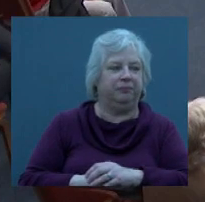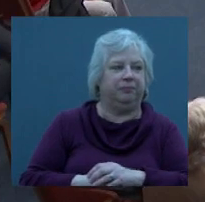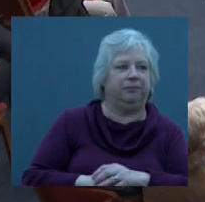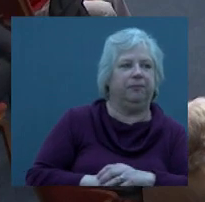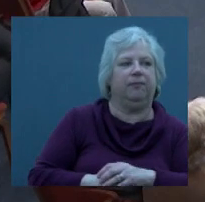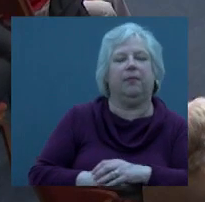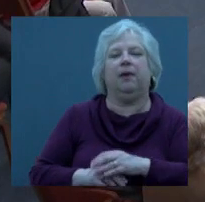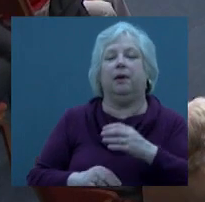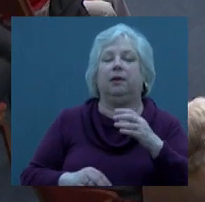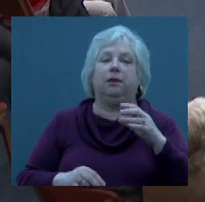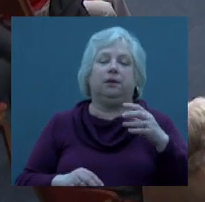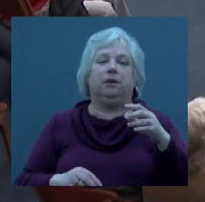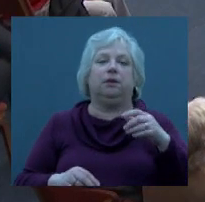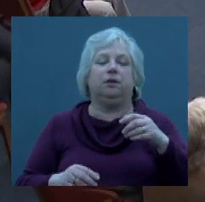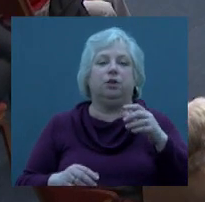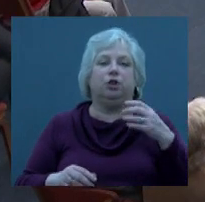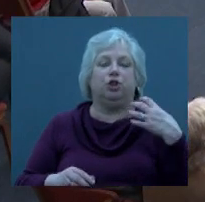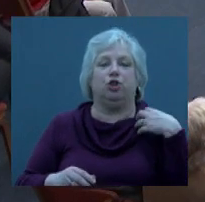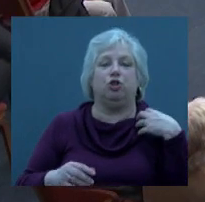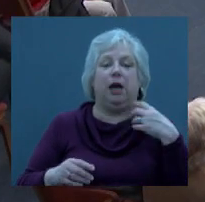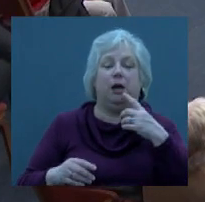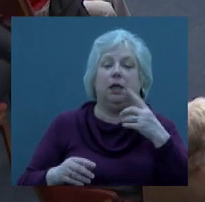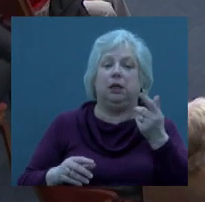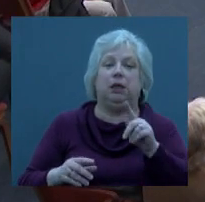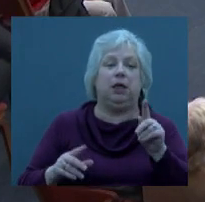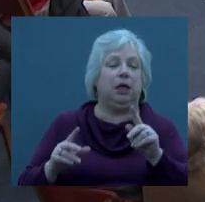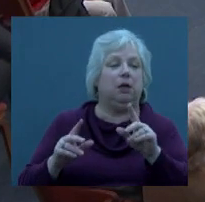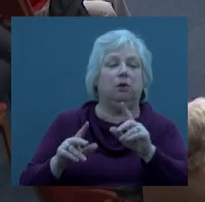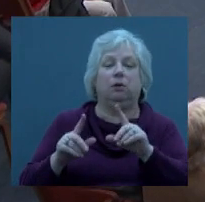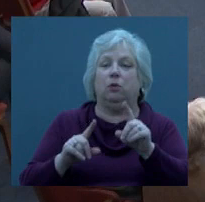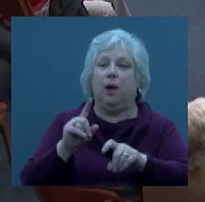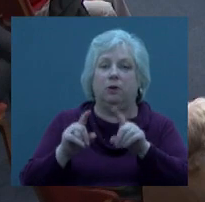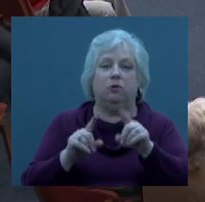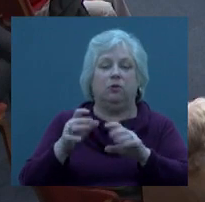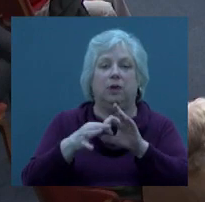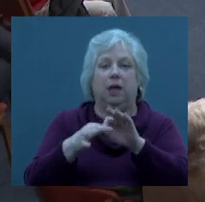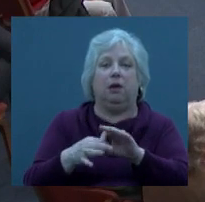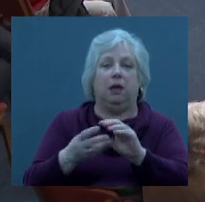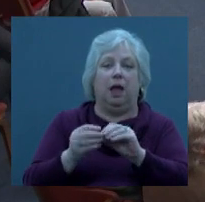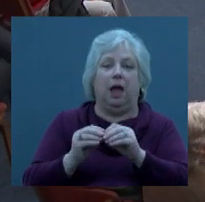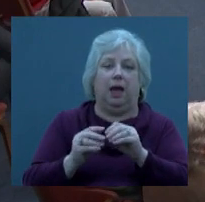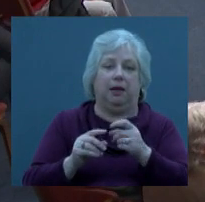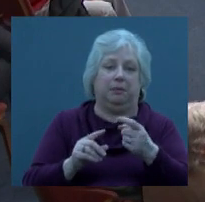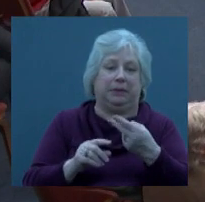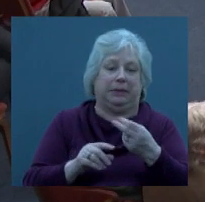Okay. Commissioners, any questions on the items that he just discussed?